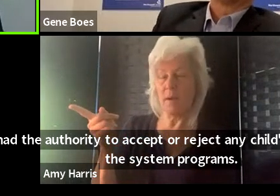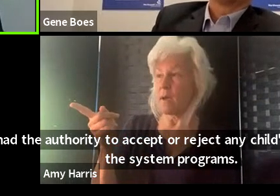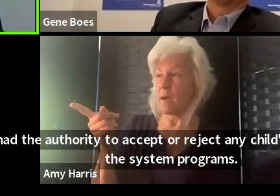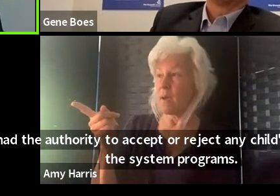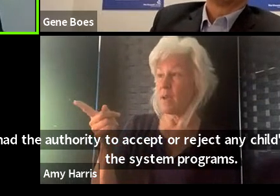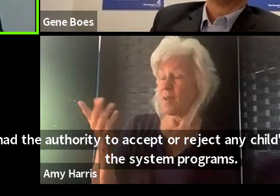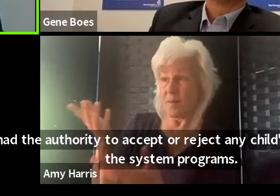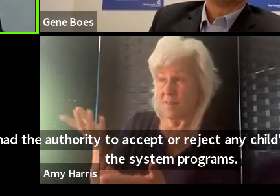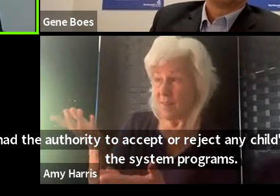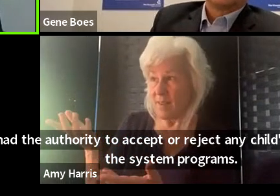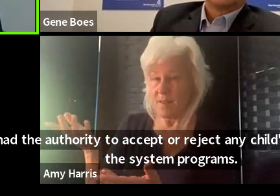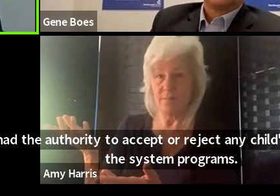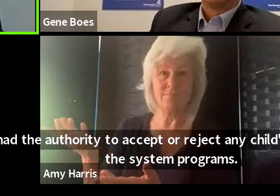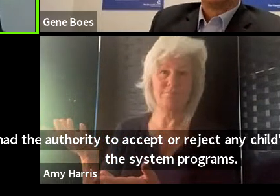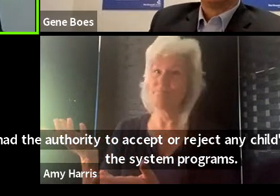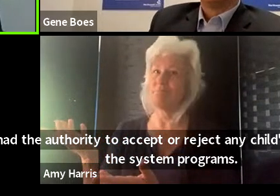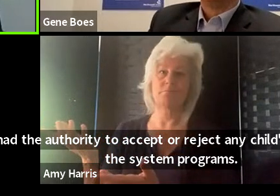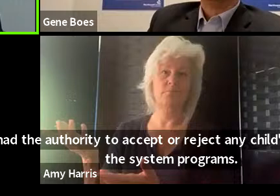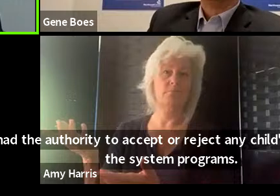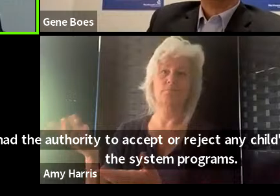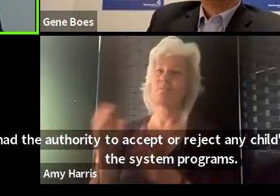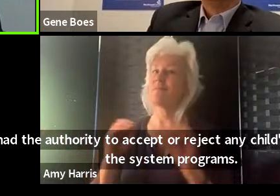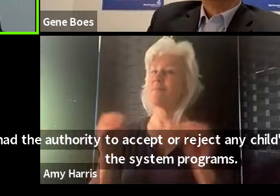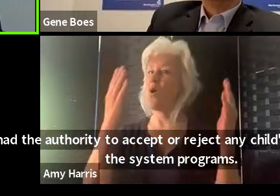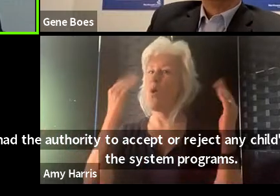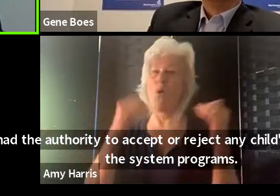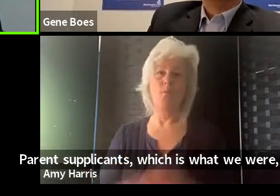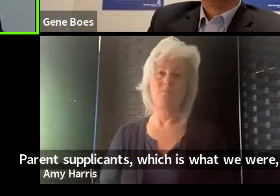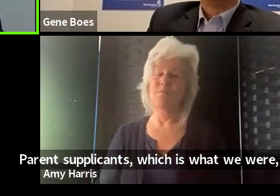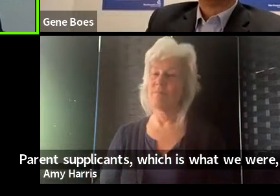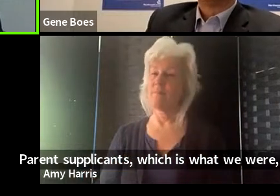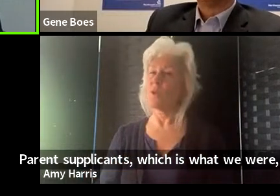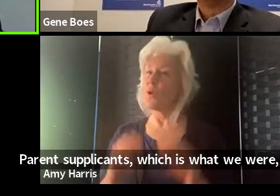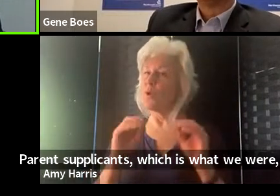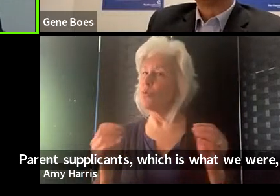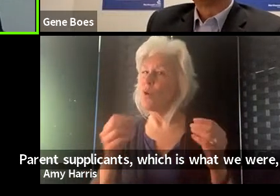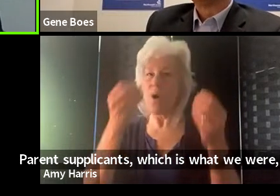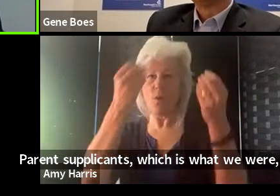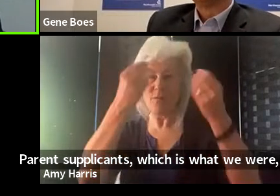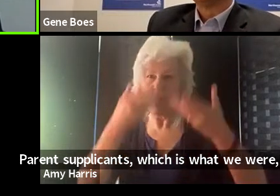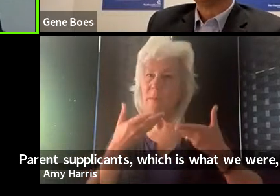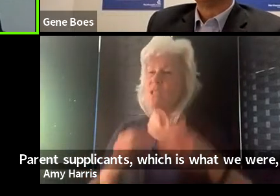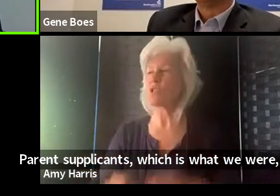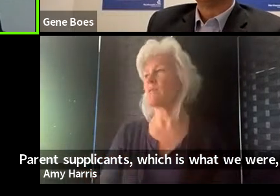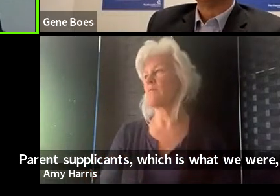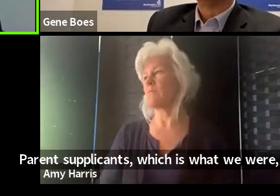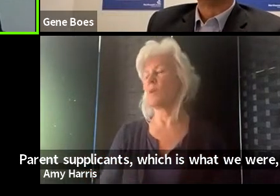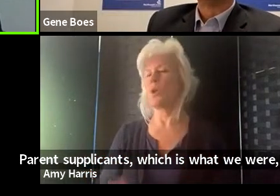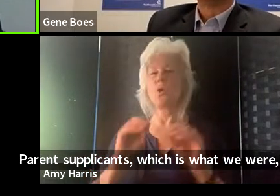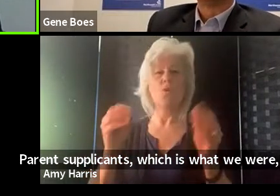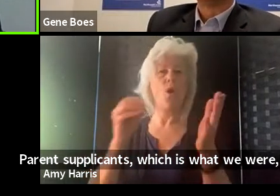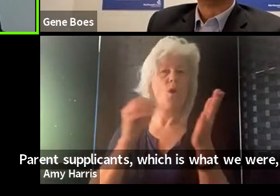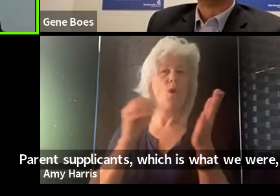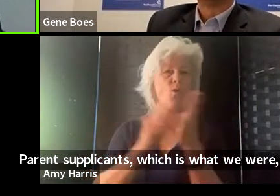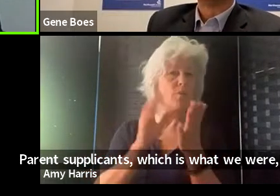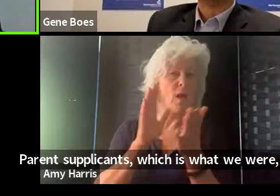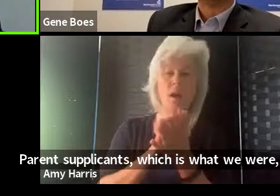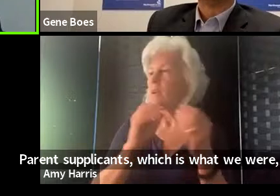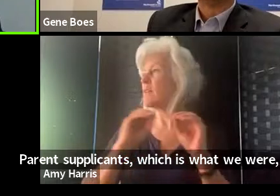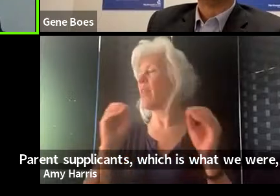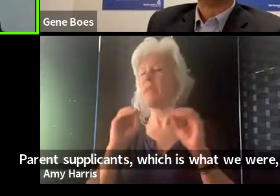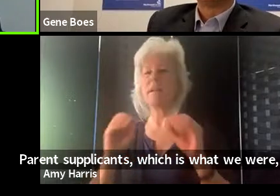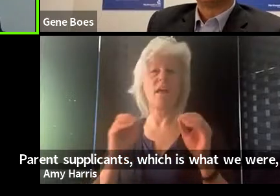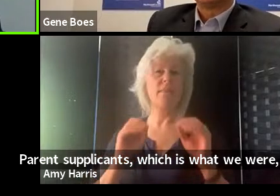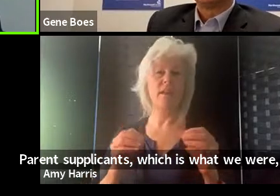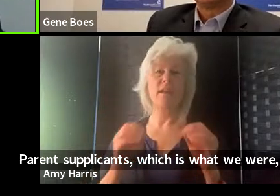to his office offered no hope for consideration, since no information or document nor date was required for entry